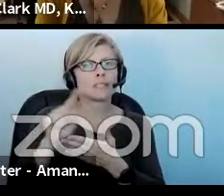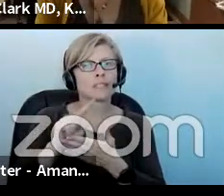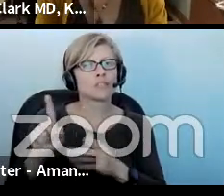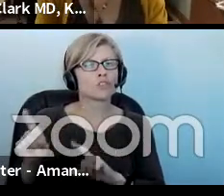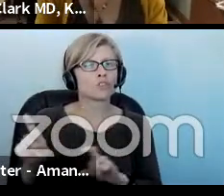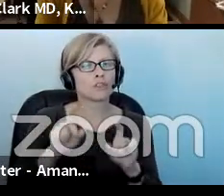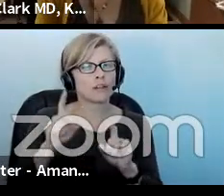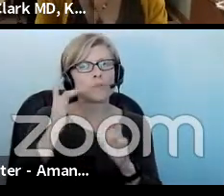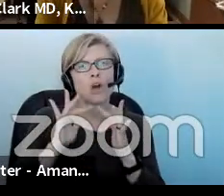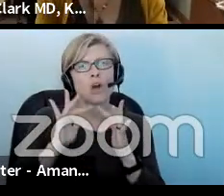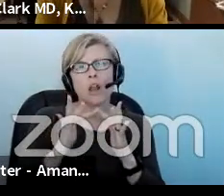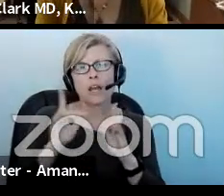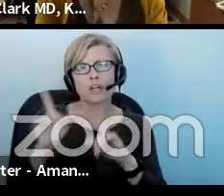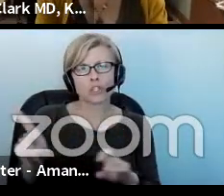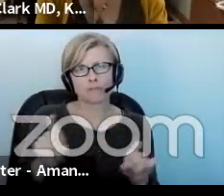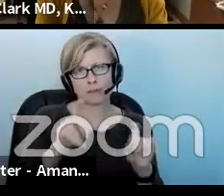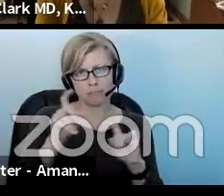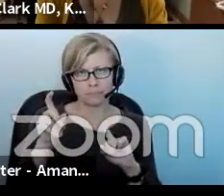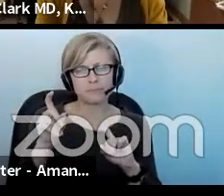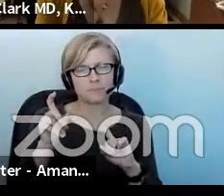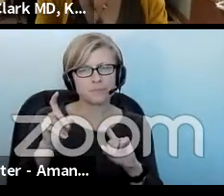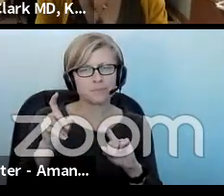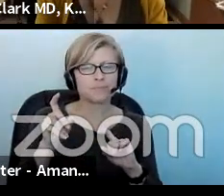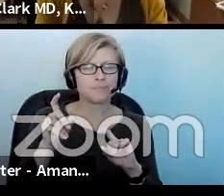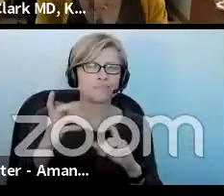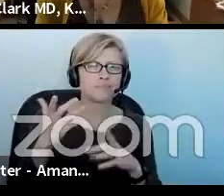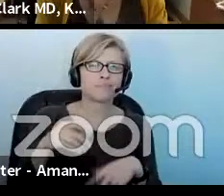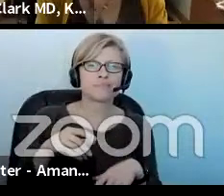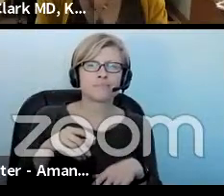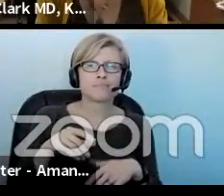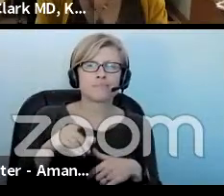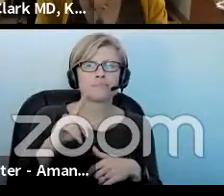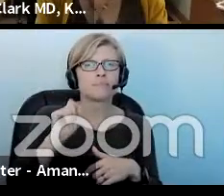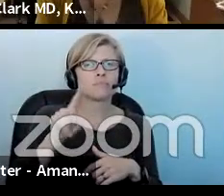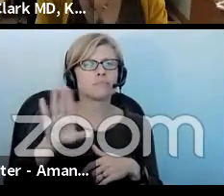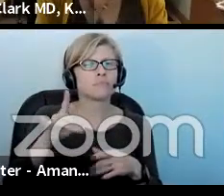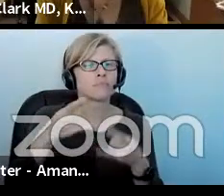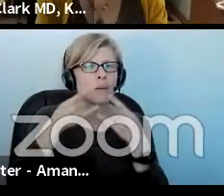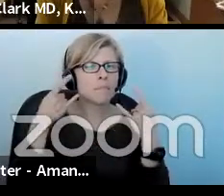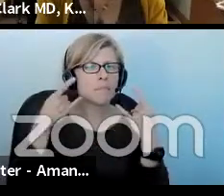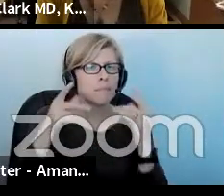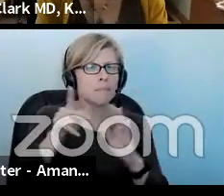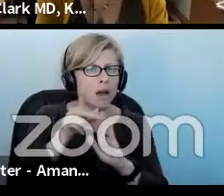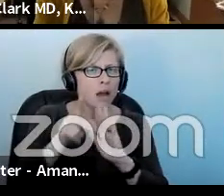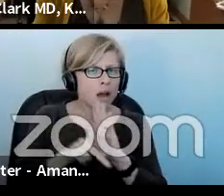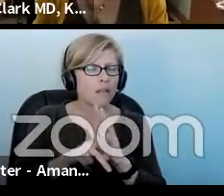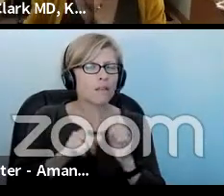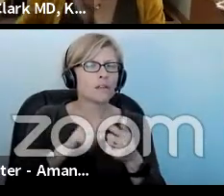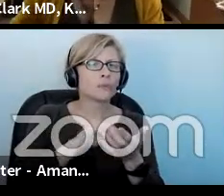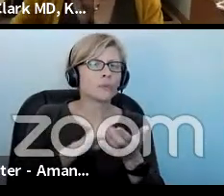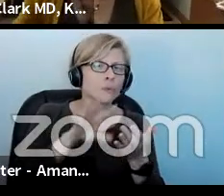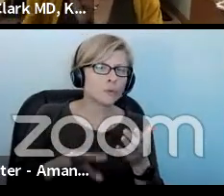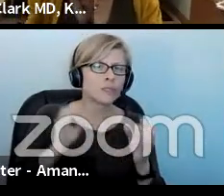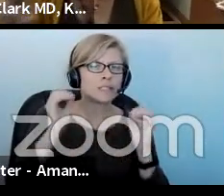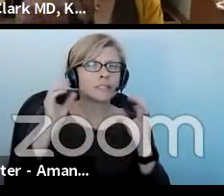an online survey that essentially asked about, mask policies for students, teachers, staff,